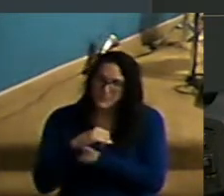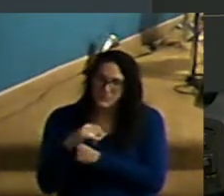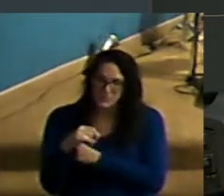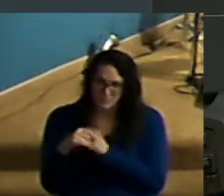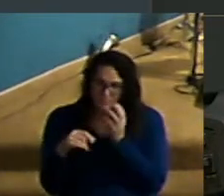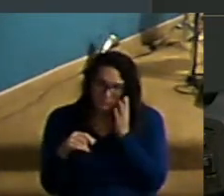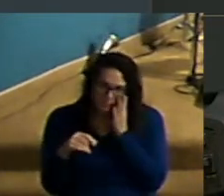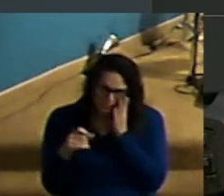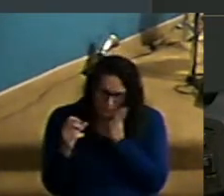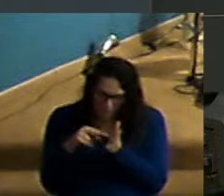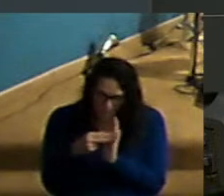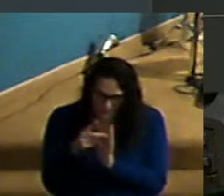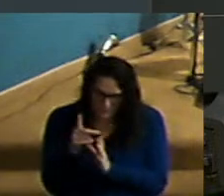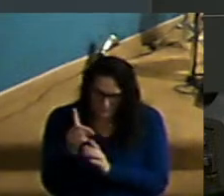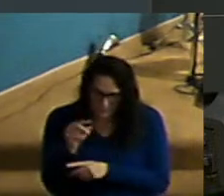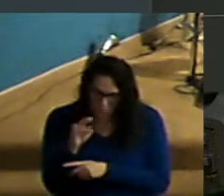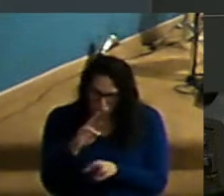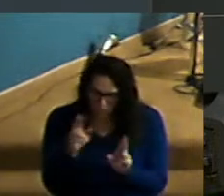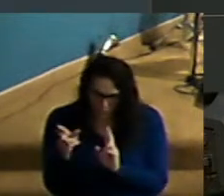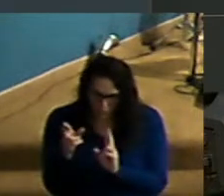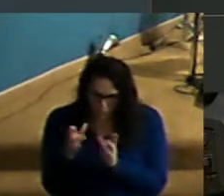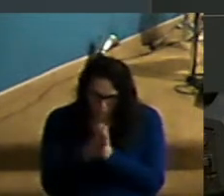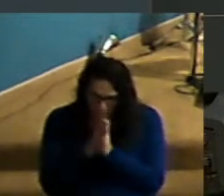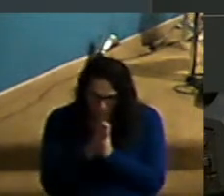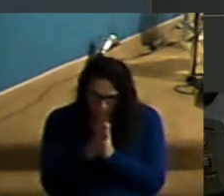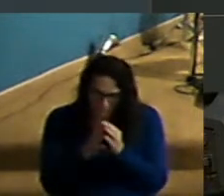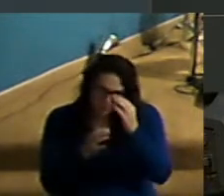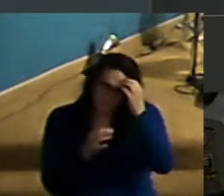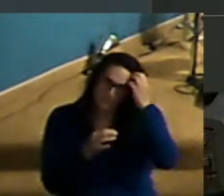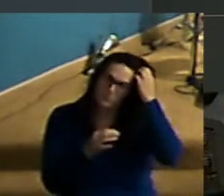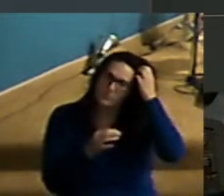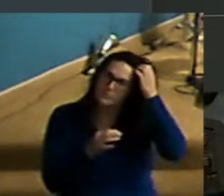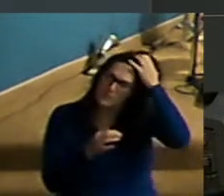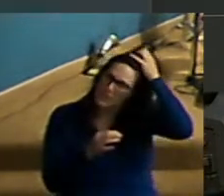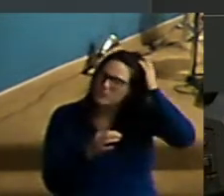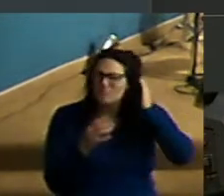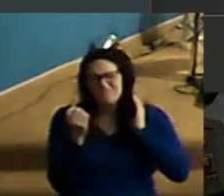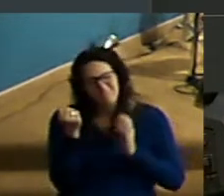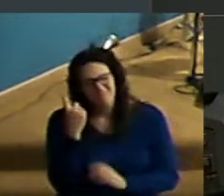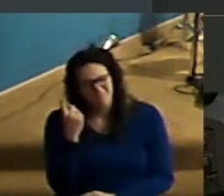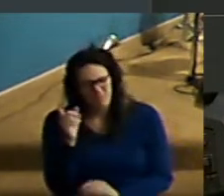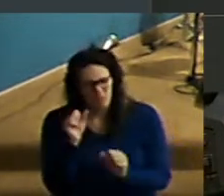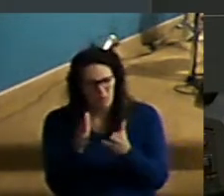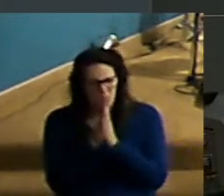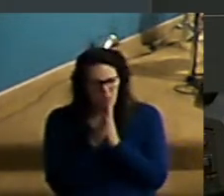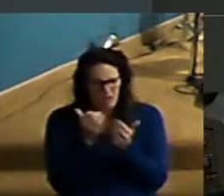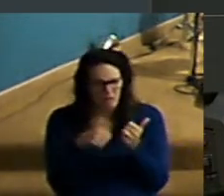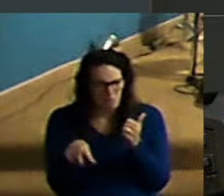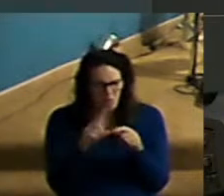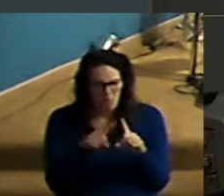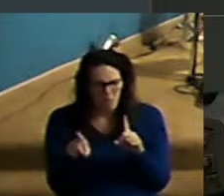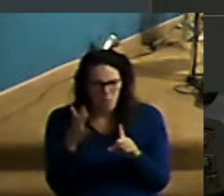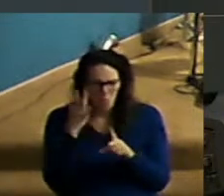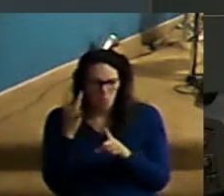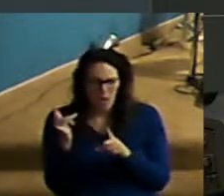So he's getting ready to pray. He can pray anywhere. Why is he opening his windows toward